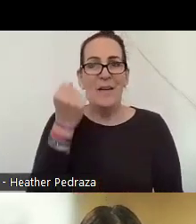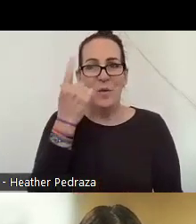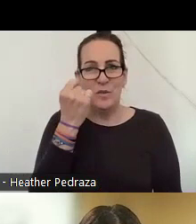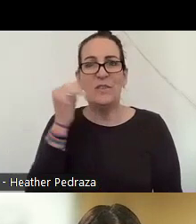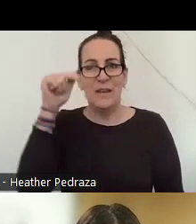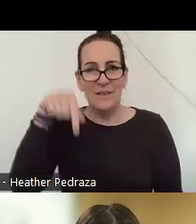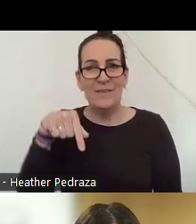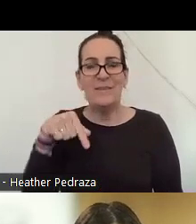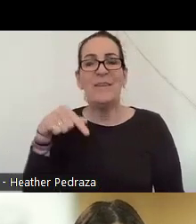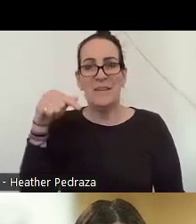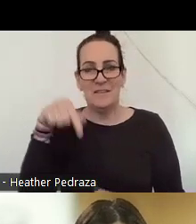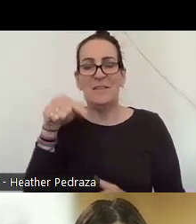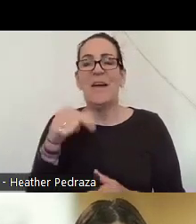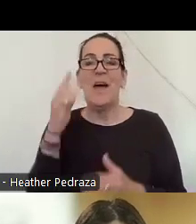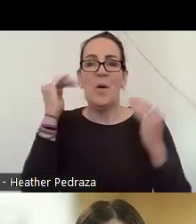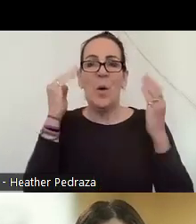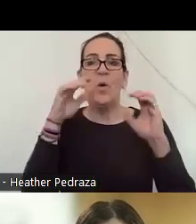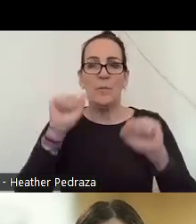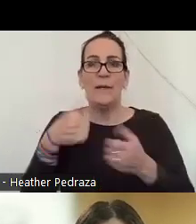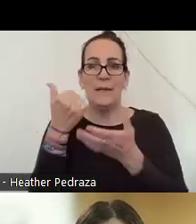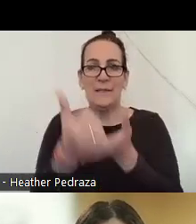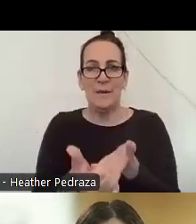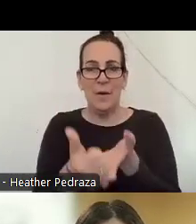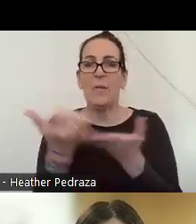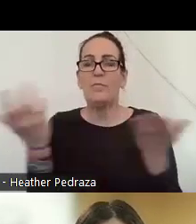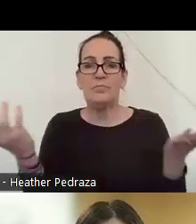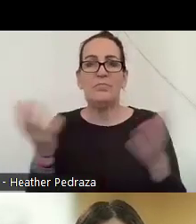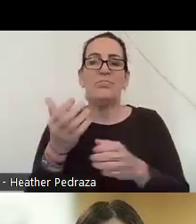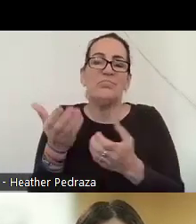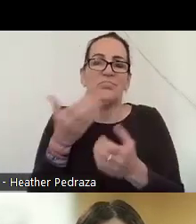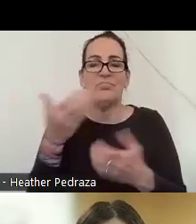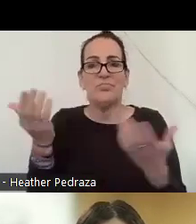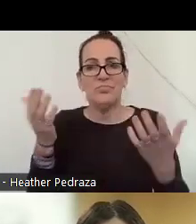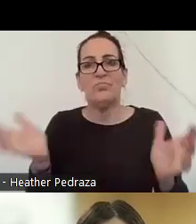just hope I can help make a difference.